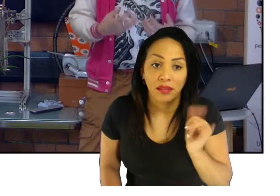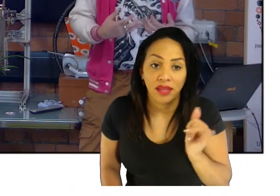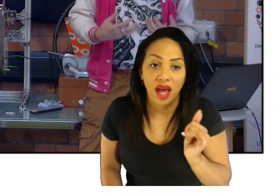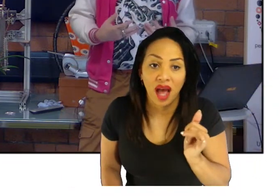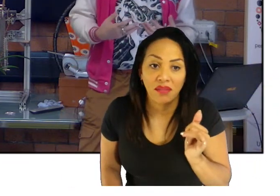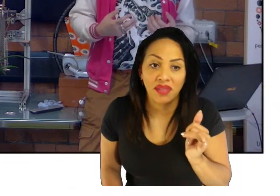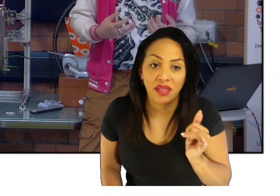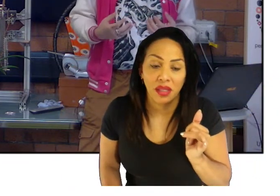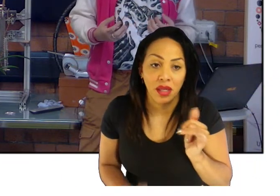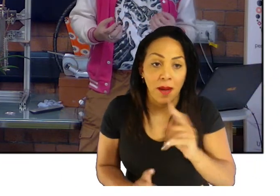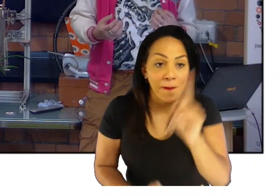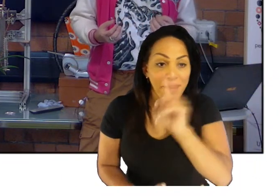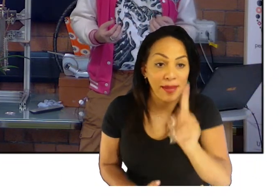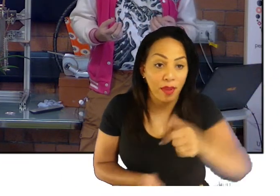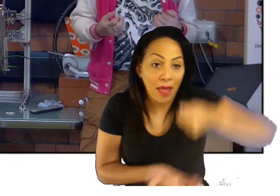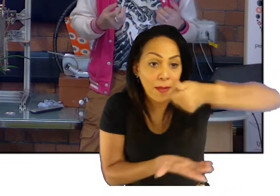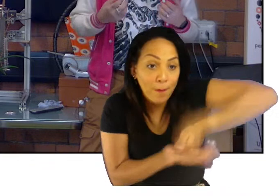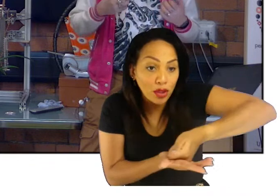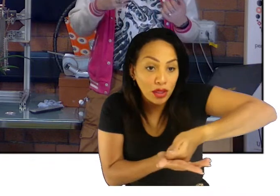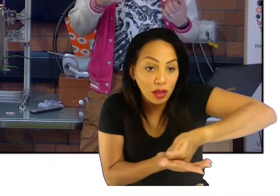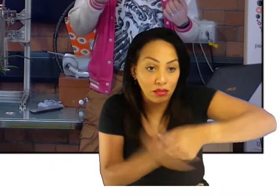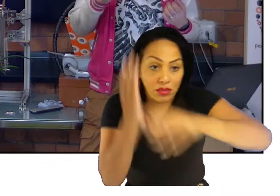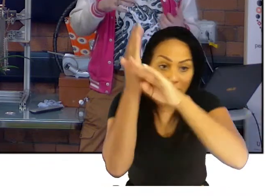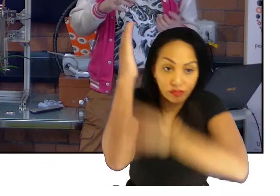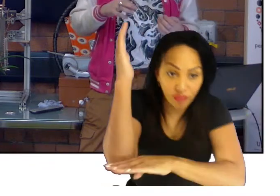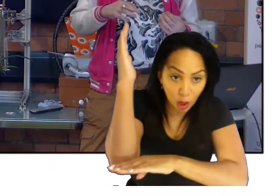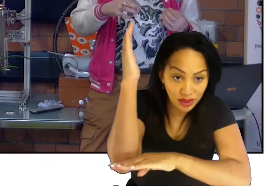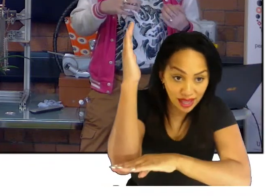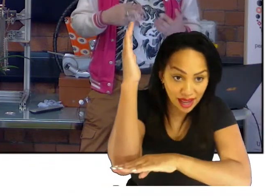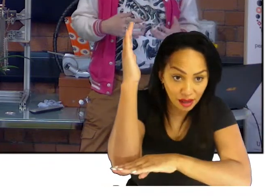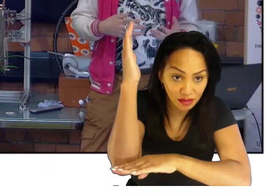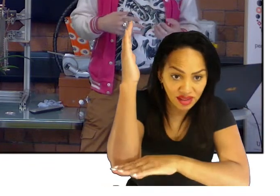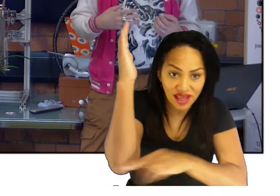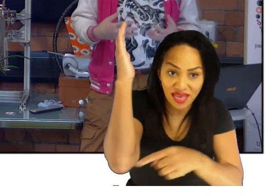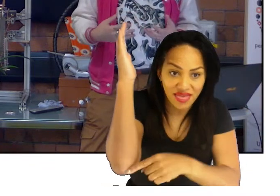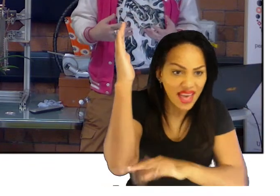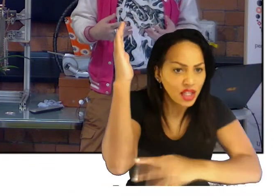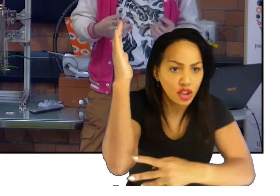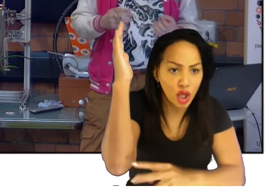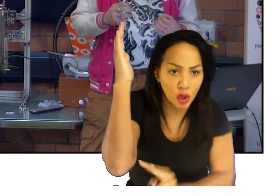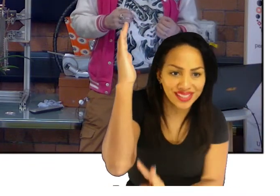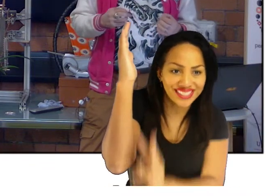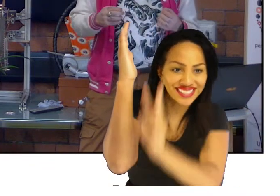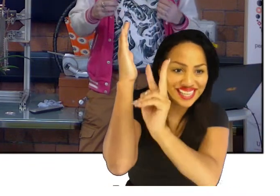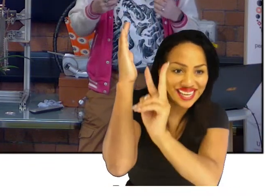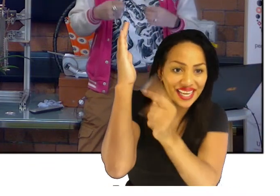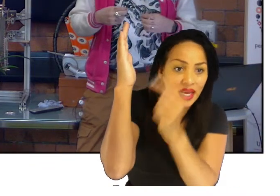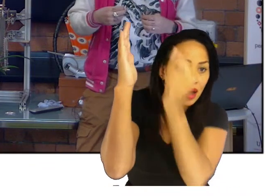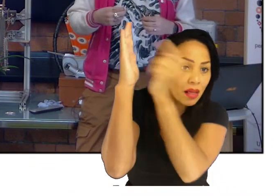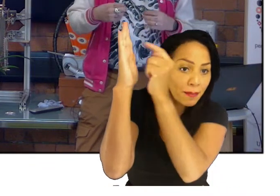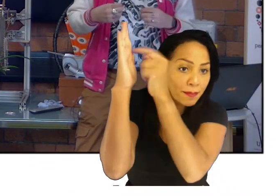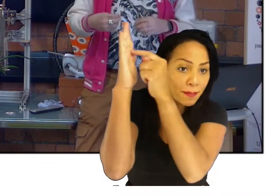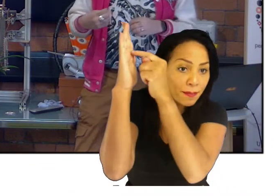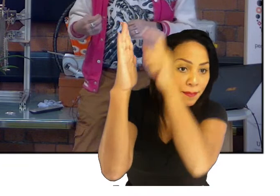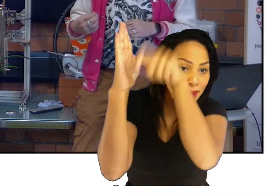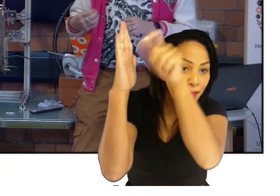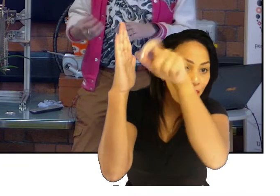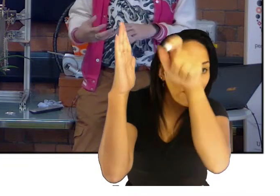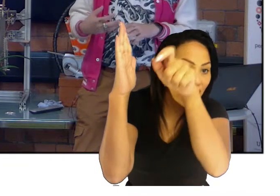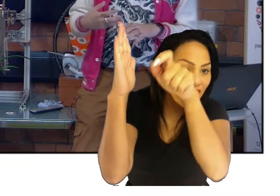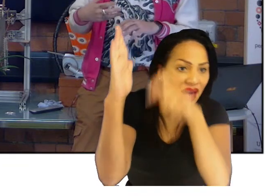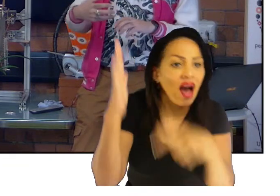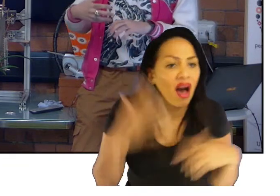and not to see that the damages of process and policy are not the choice